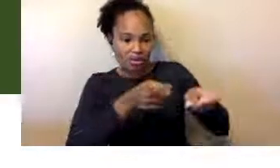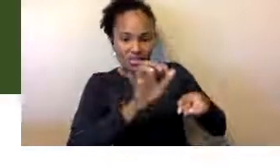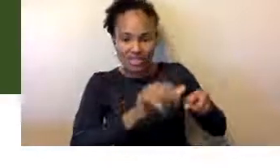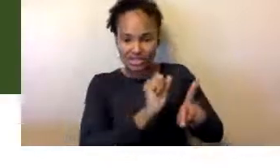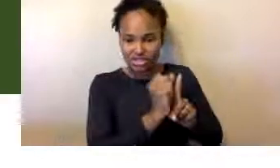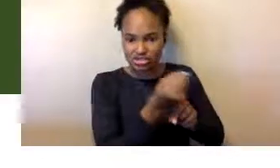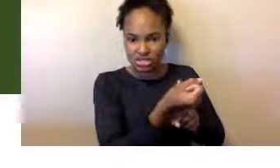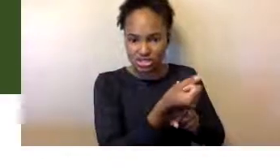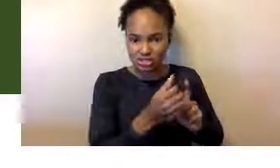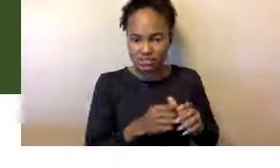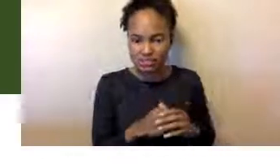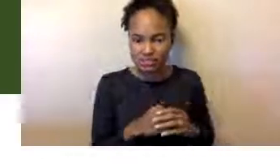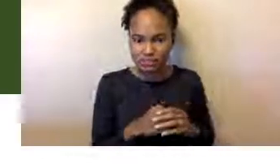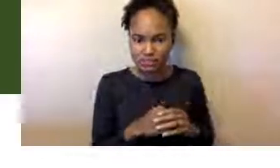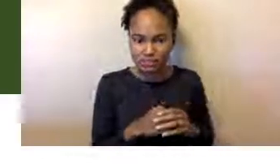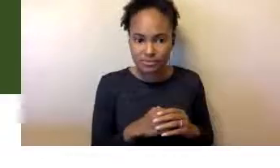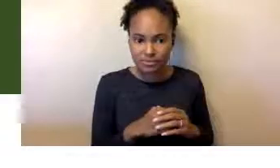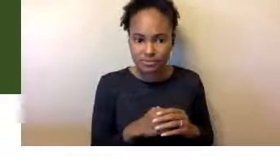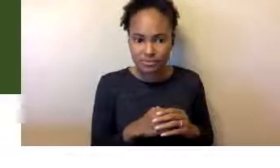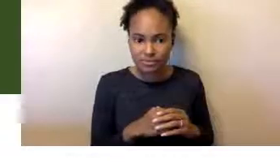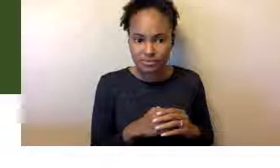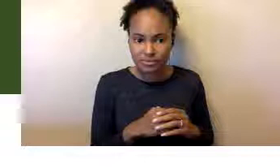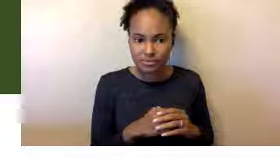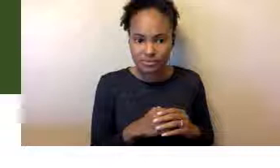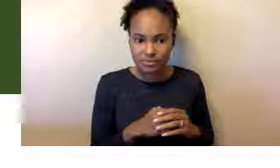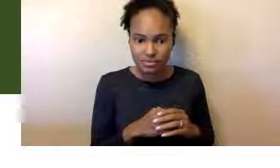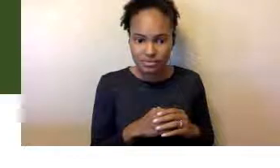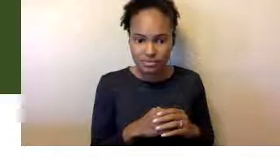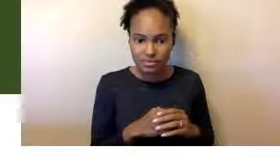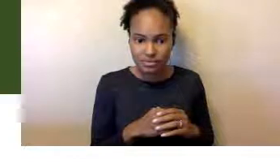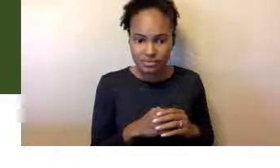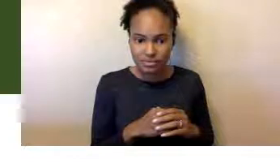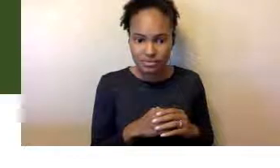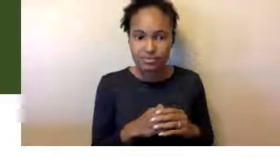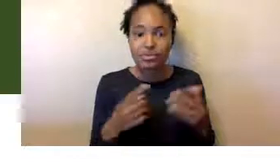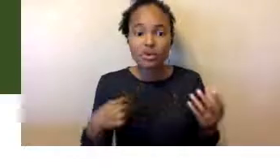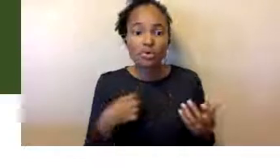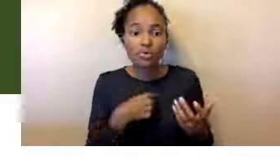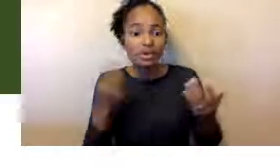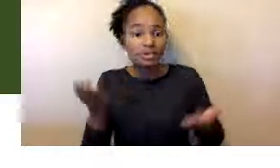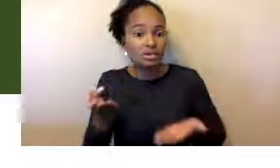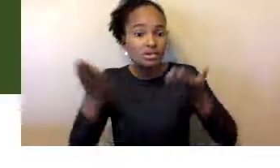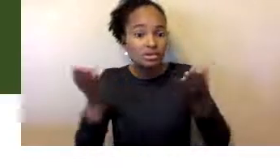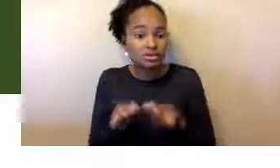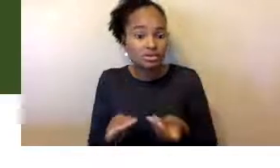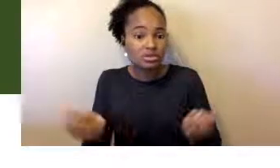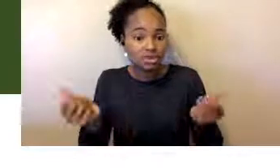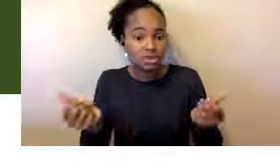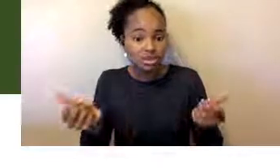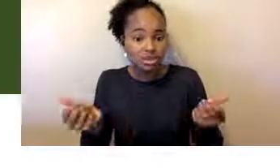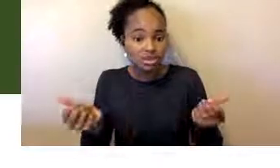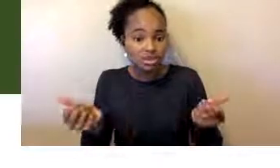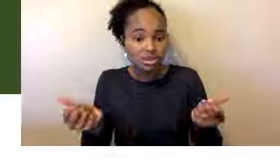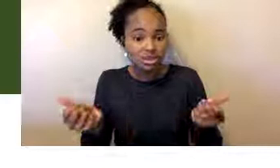members in the community through our work, is the suggested solution often is simply to go to